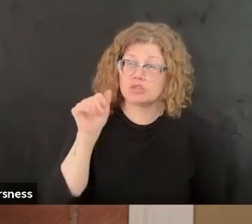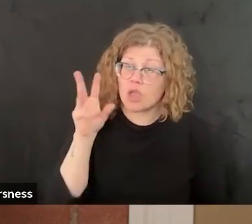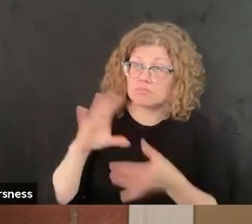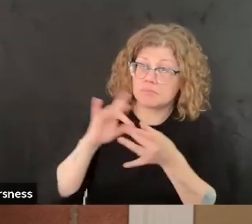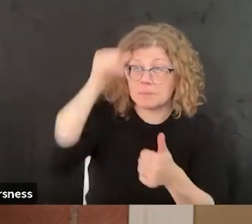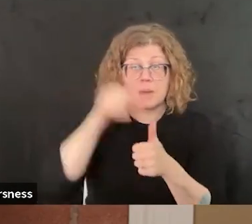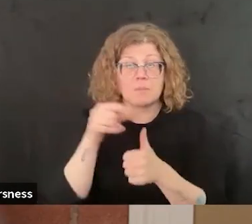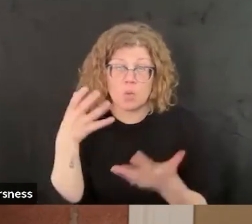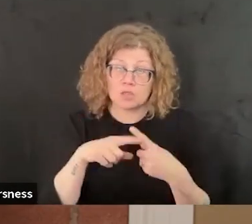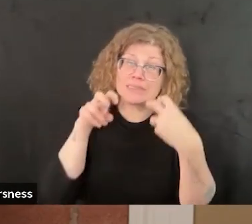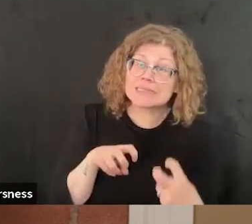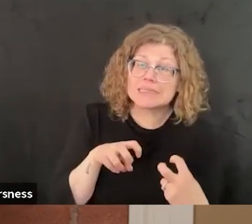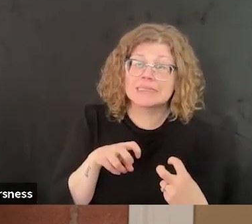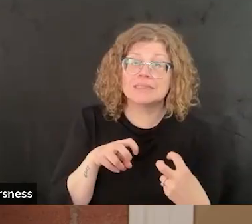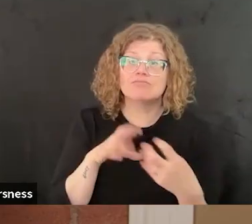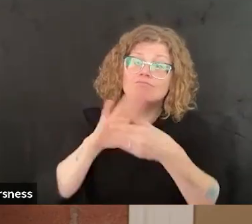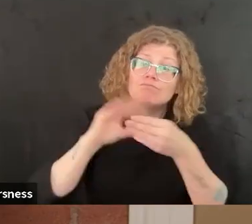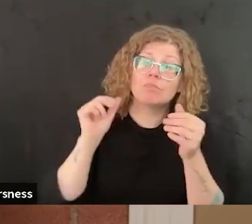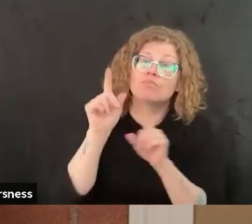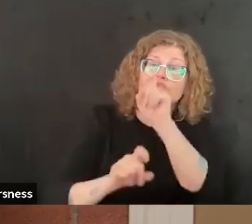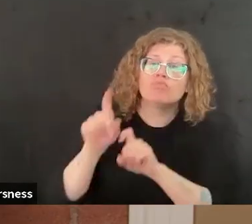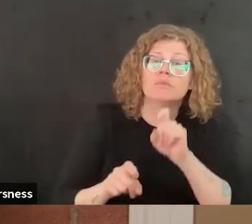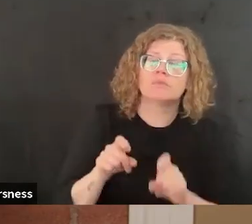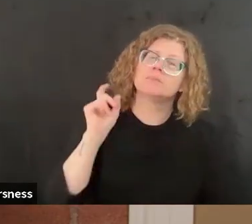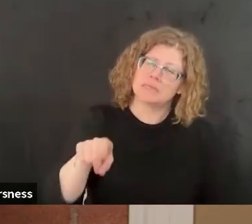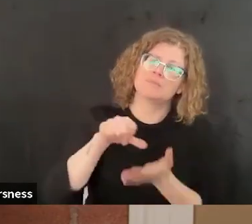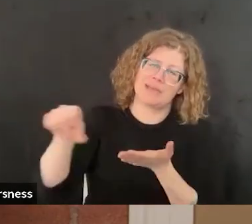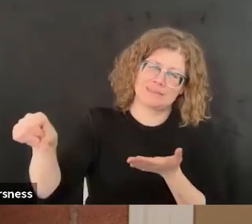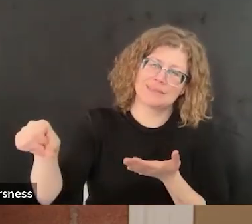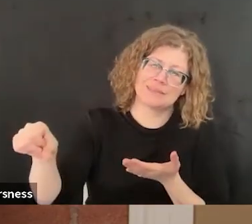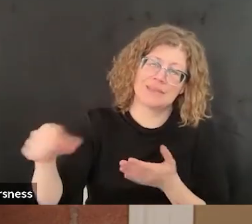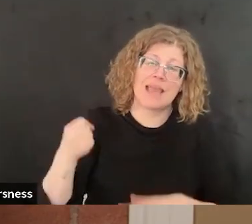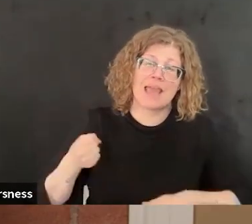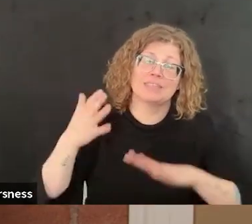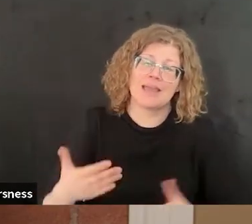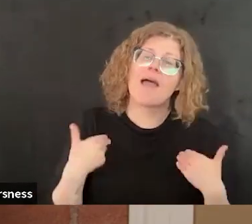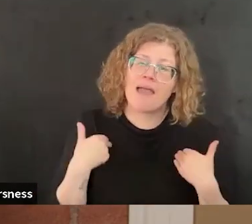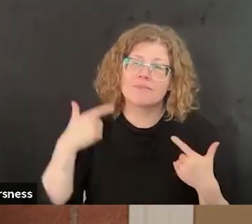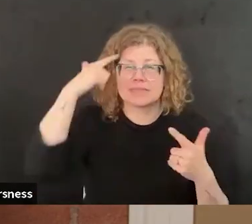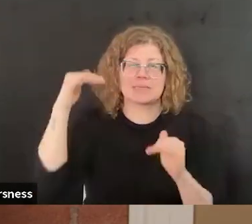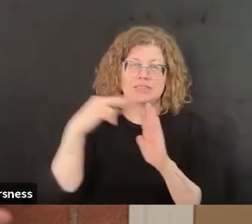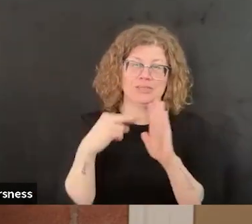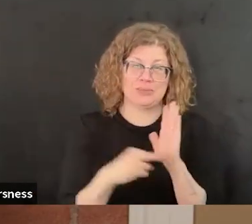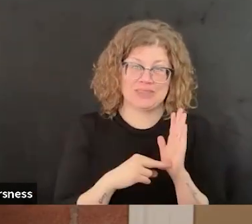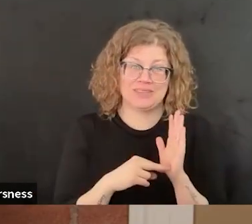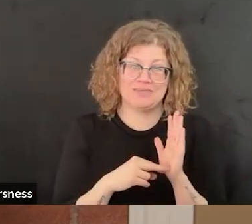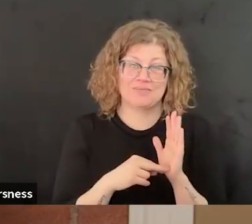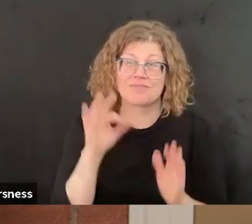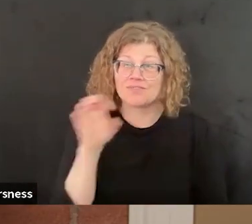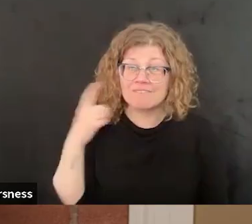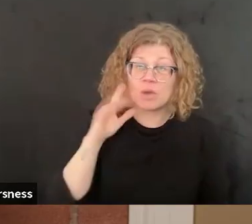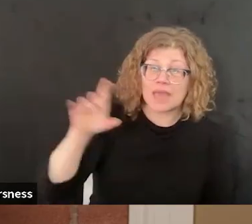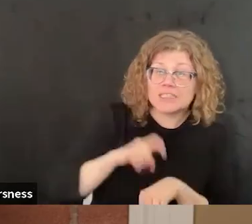you're going to consult with people, you have to pay them. And so elders have specific protocols that are required for working with them, and that includes payment for